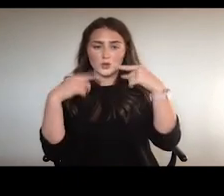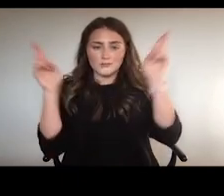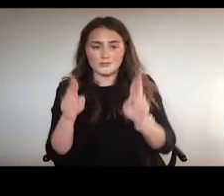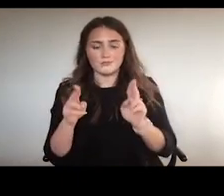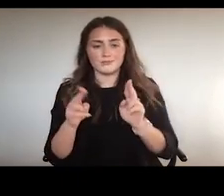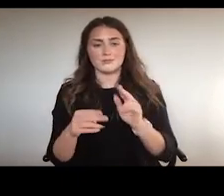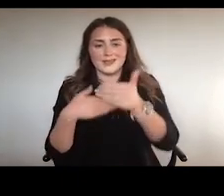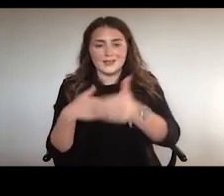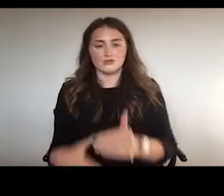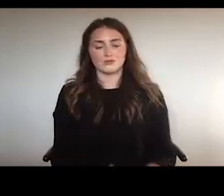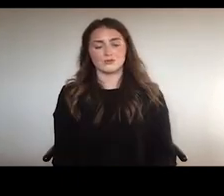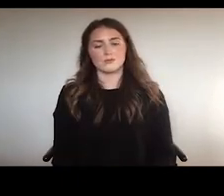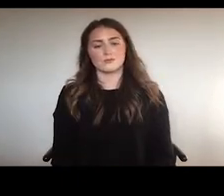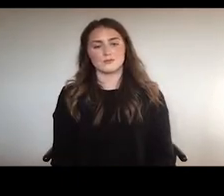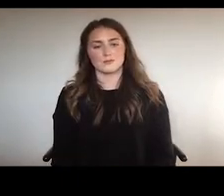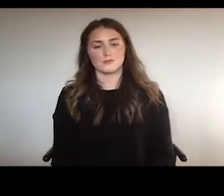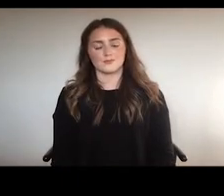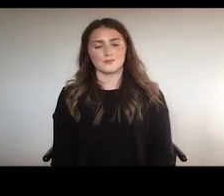of the Operations Update.